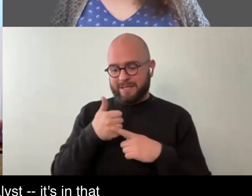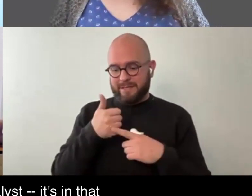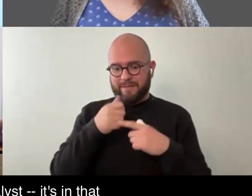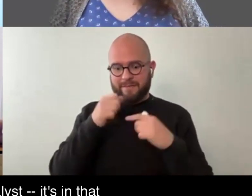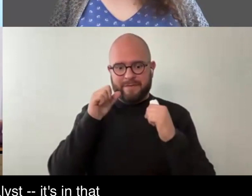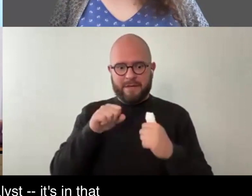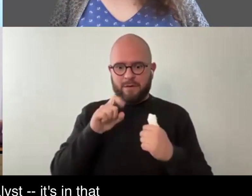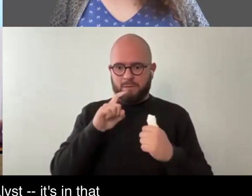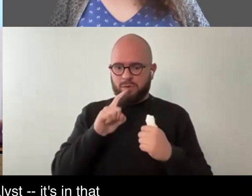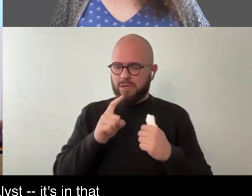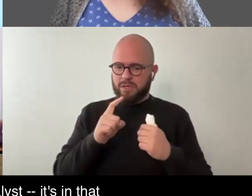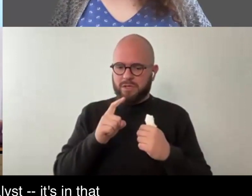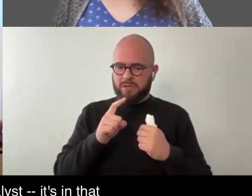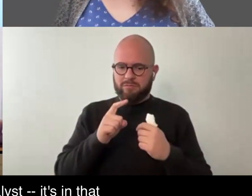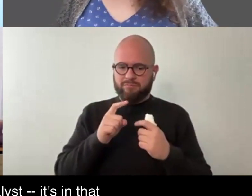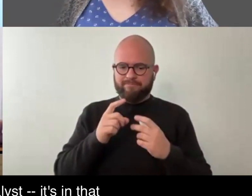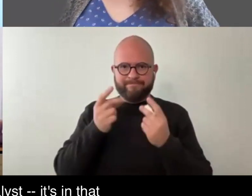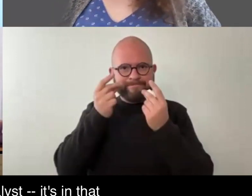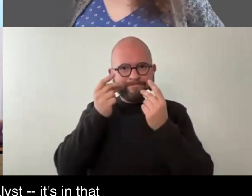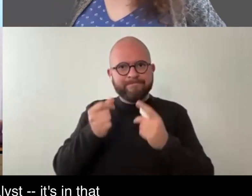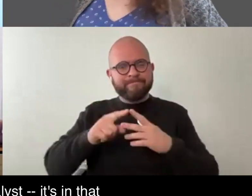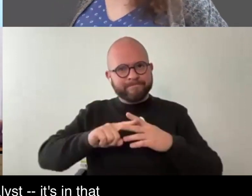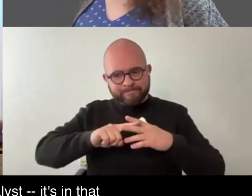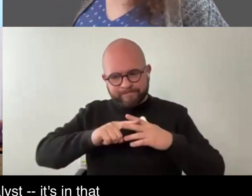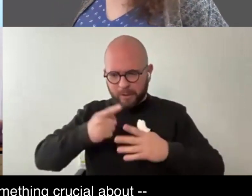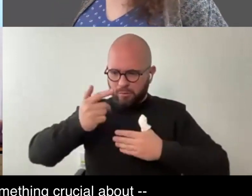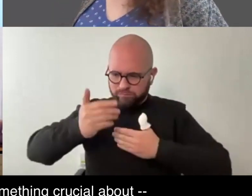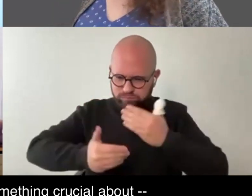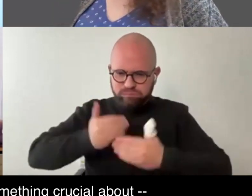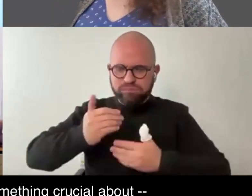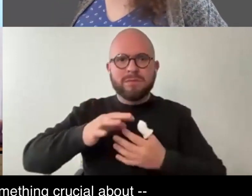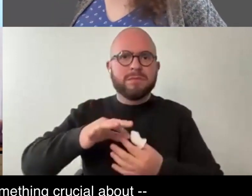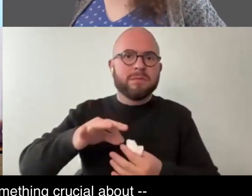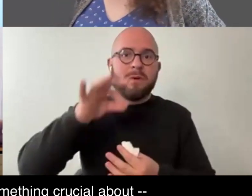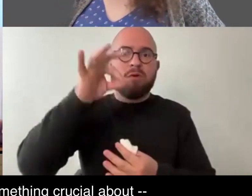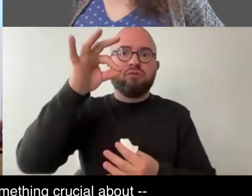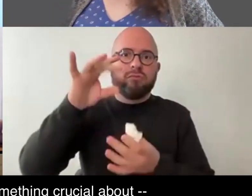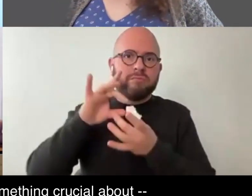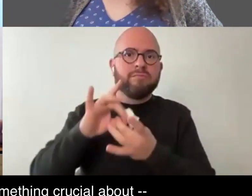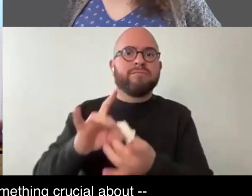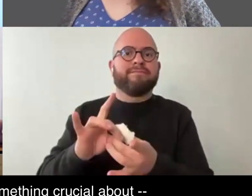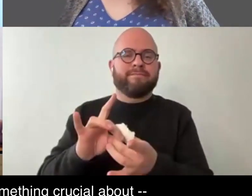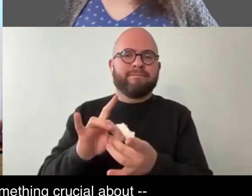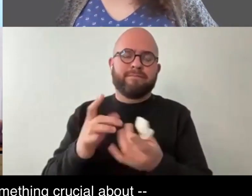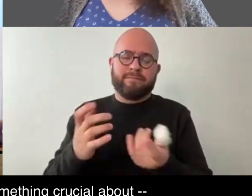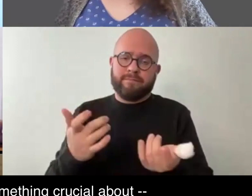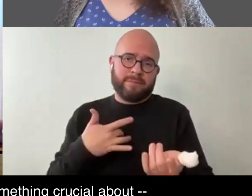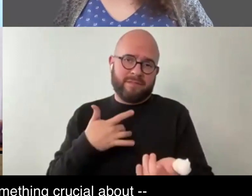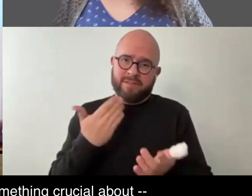in that really critical recognition that disability can help us understand something crucial about